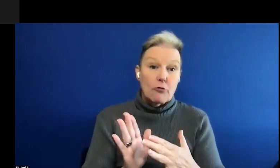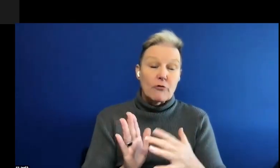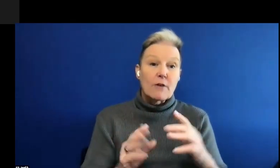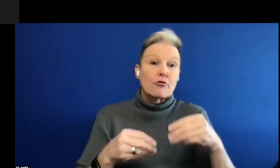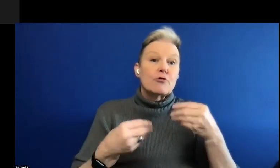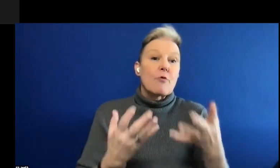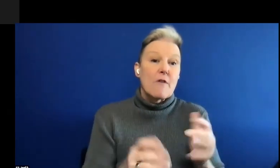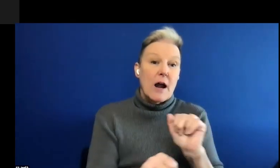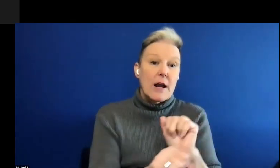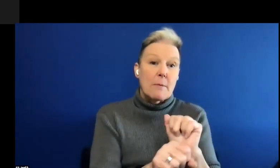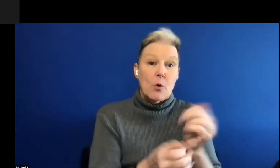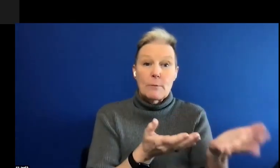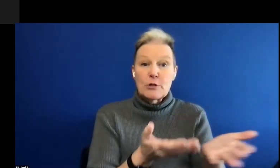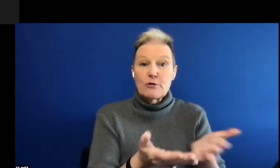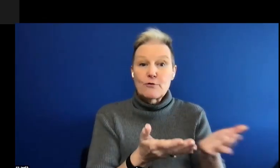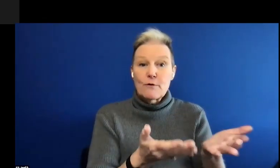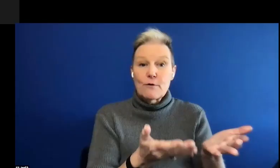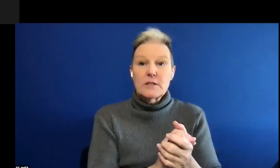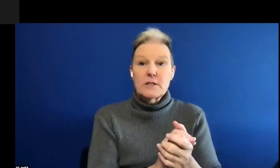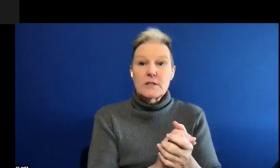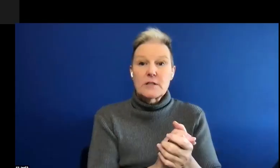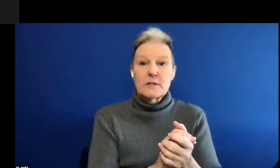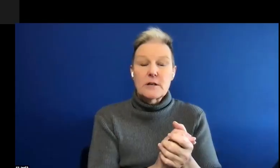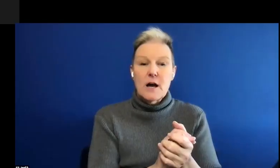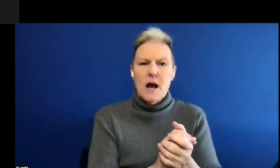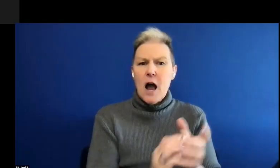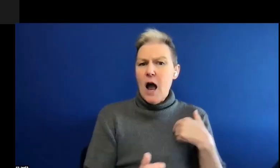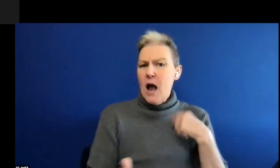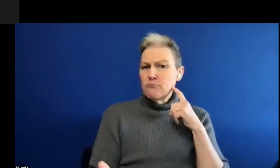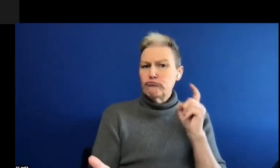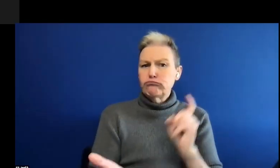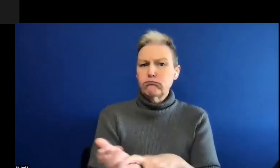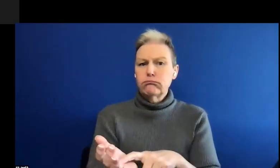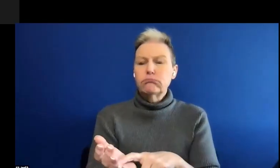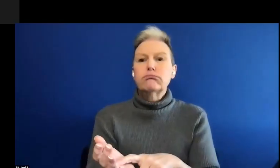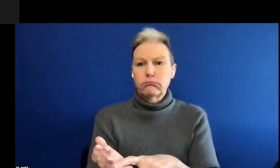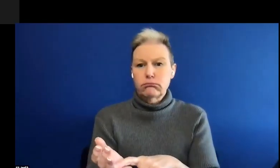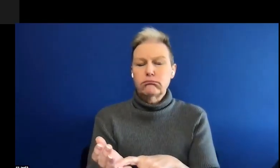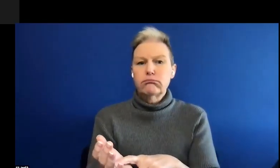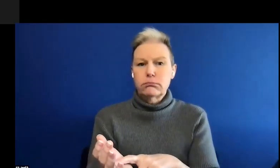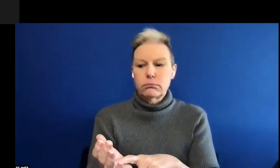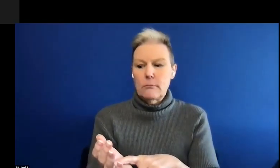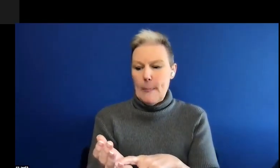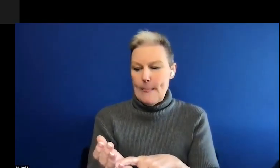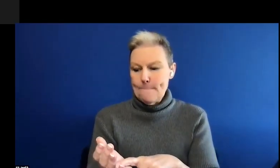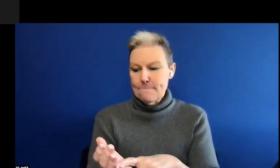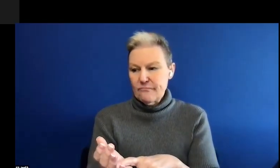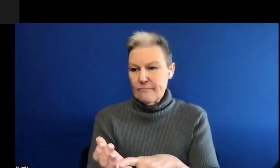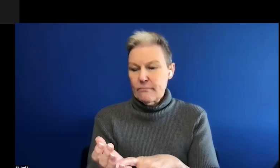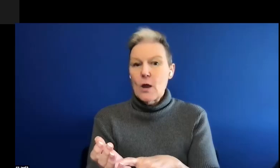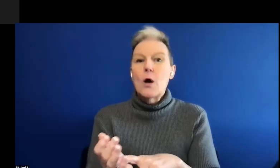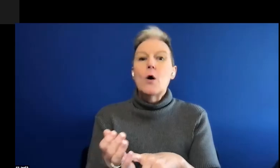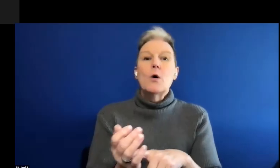employment services, I certainly noticed that since the merge